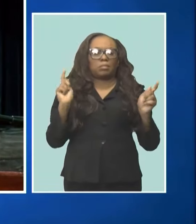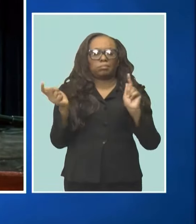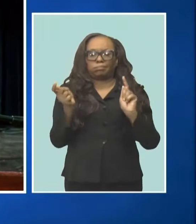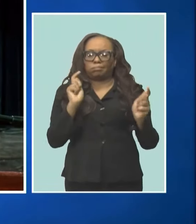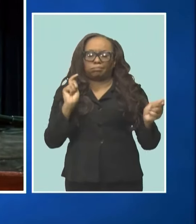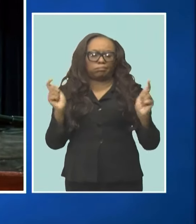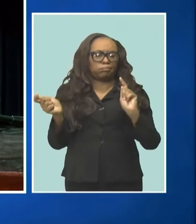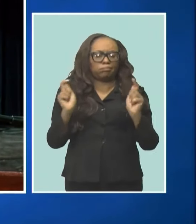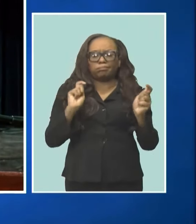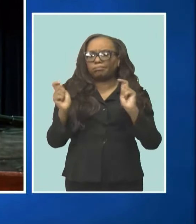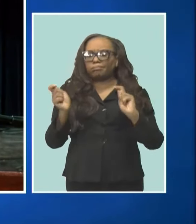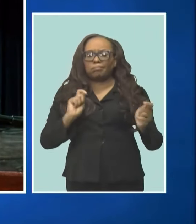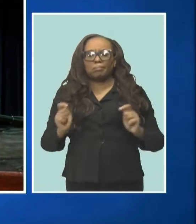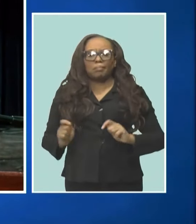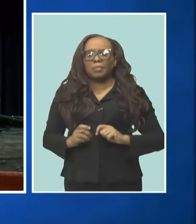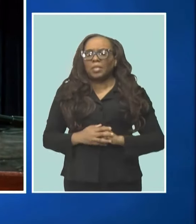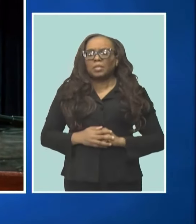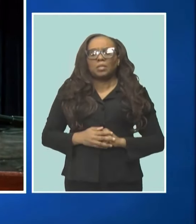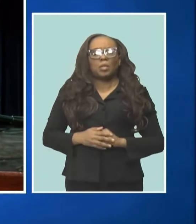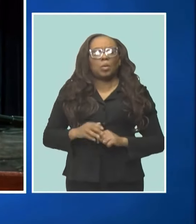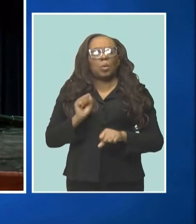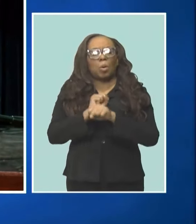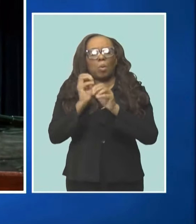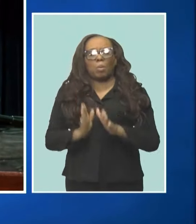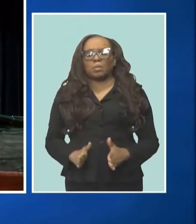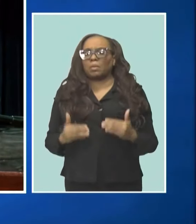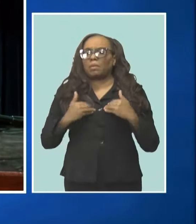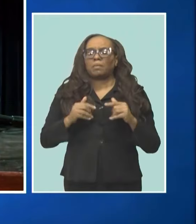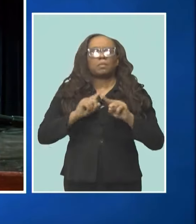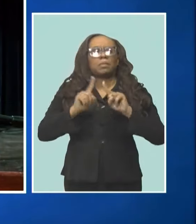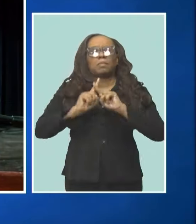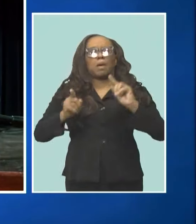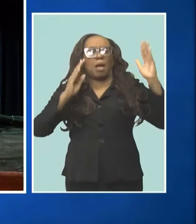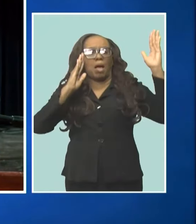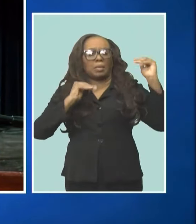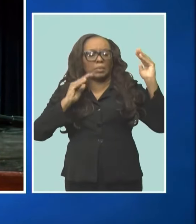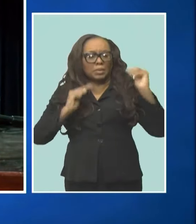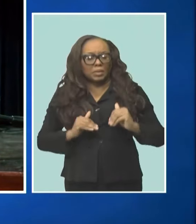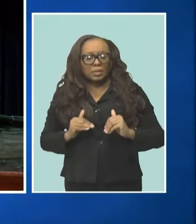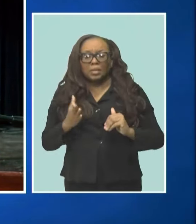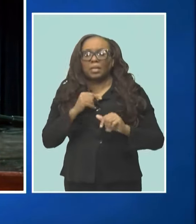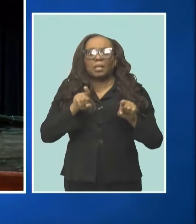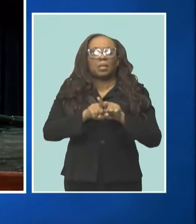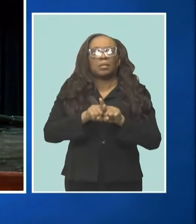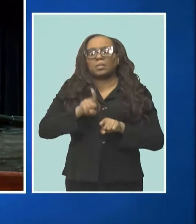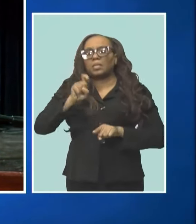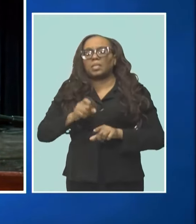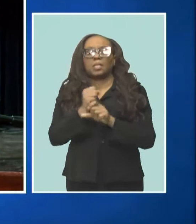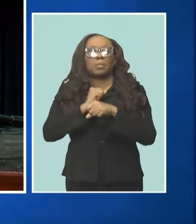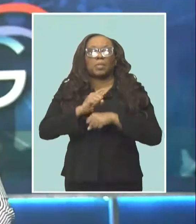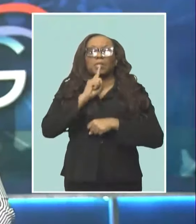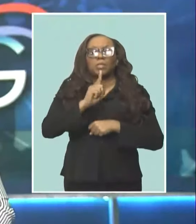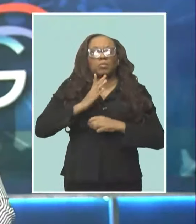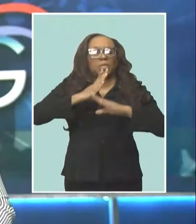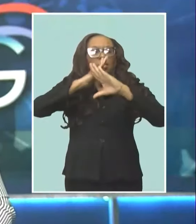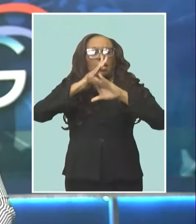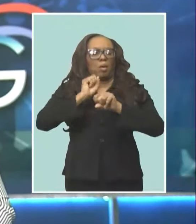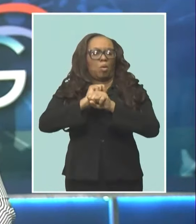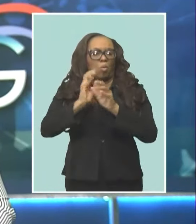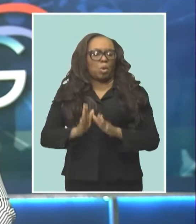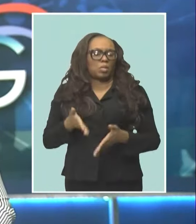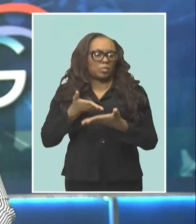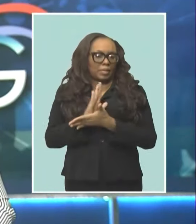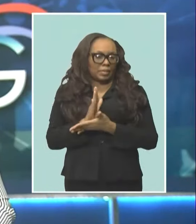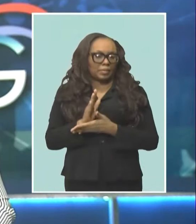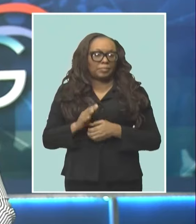evolving expectations of workers, and the pressing need to safeguard workers' rights.